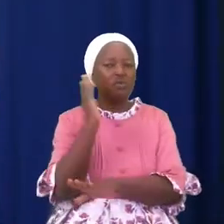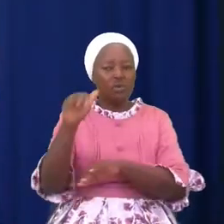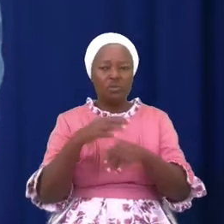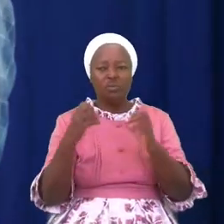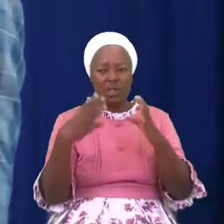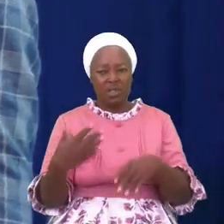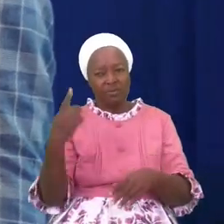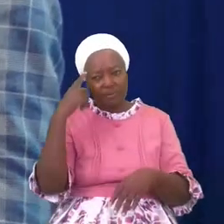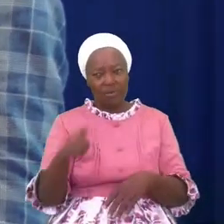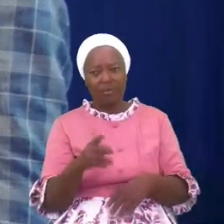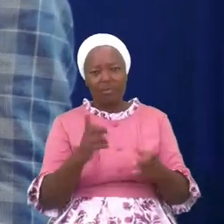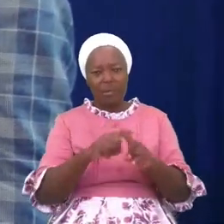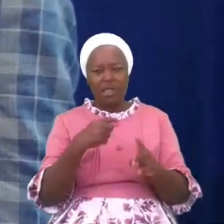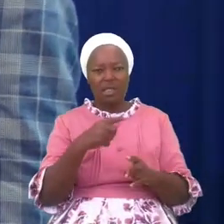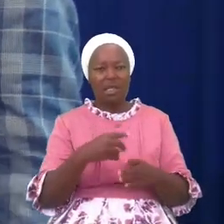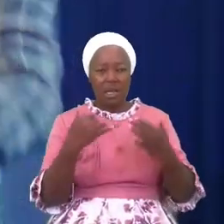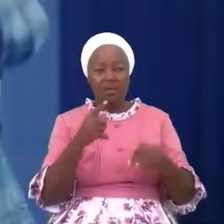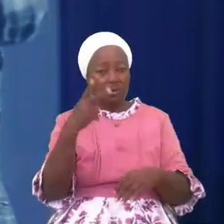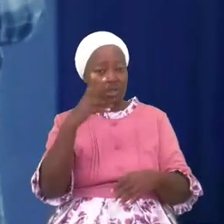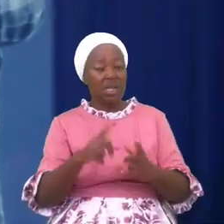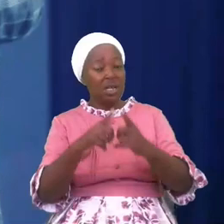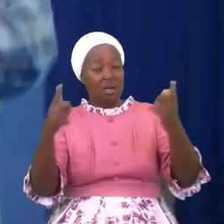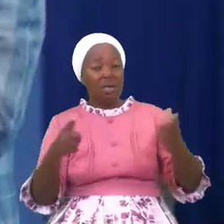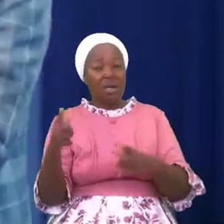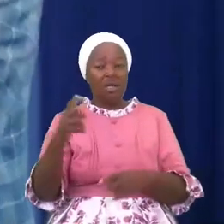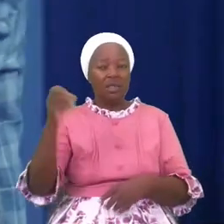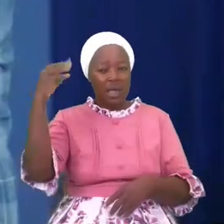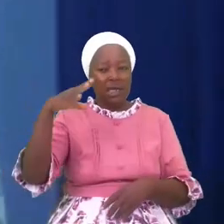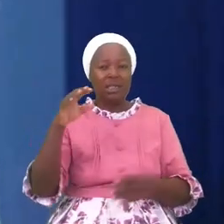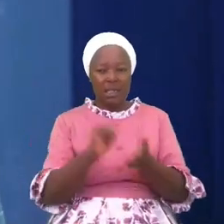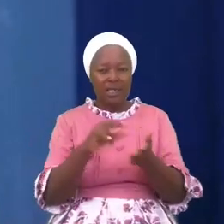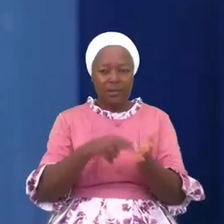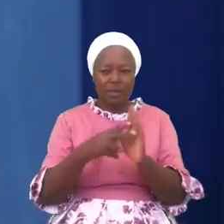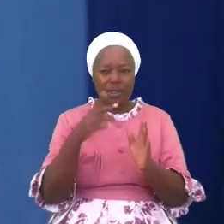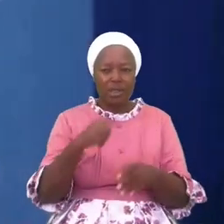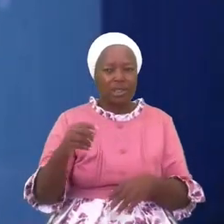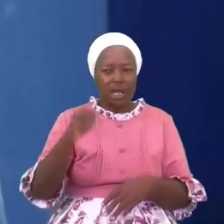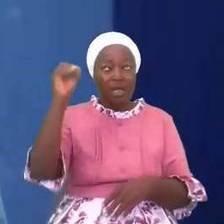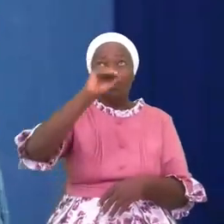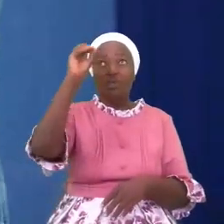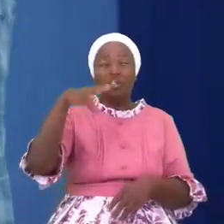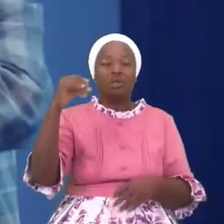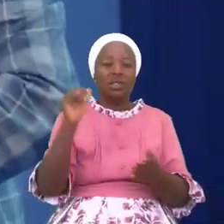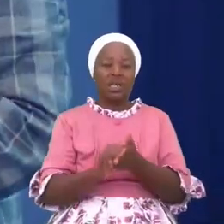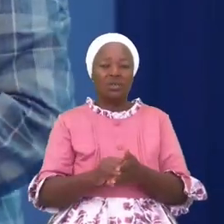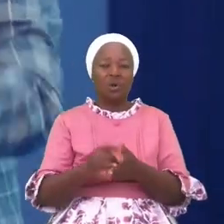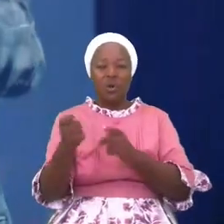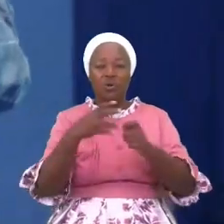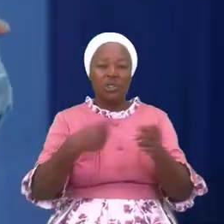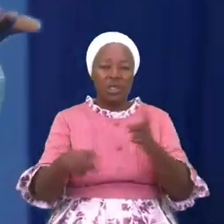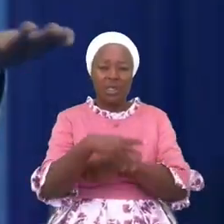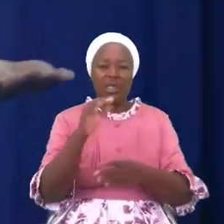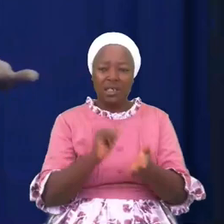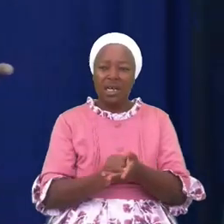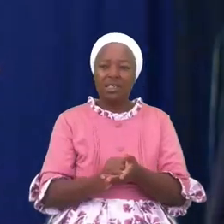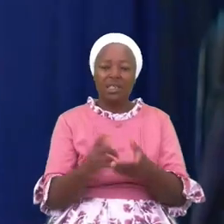a great light. That means the sun that rules the day, a great light. You are in total darkness, all of a sudden everything turned